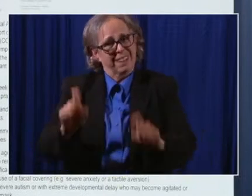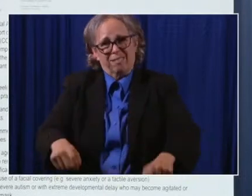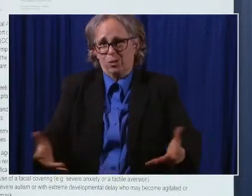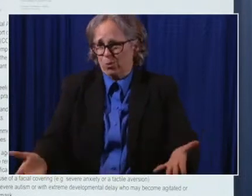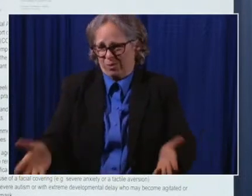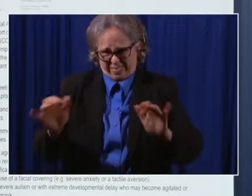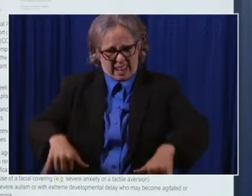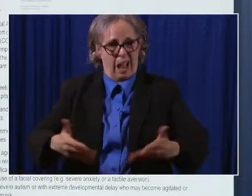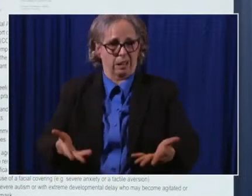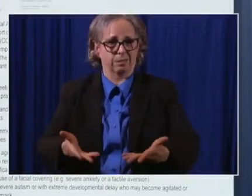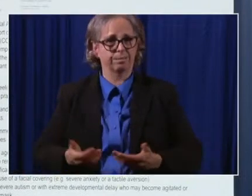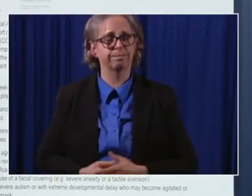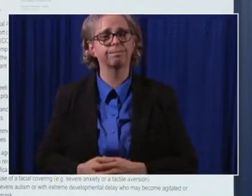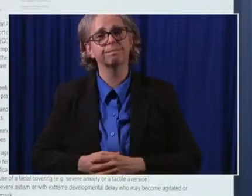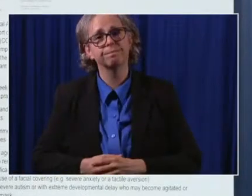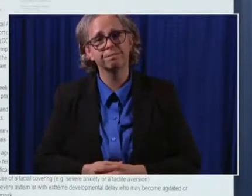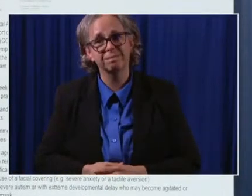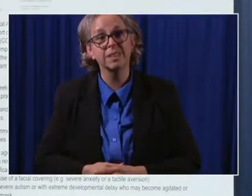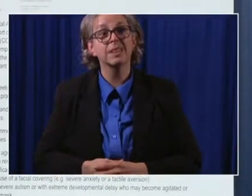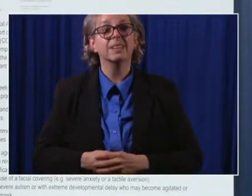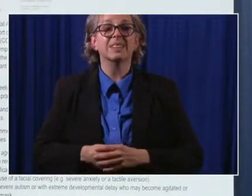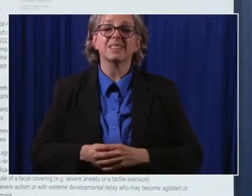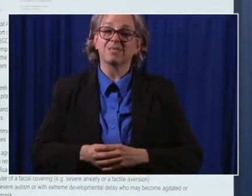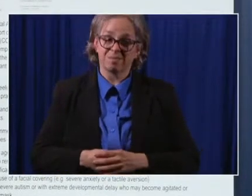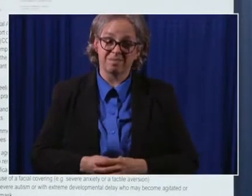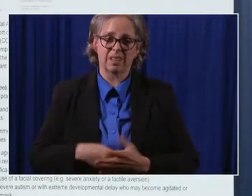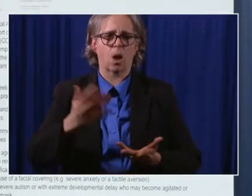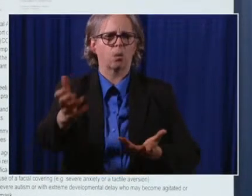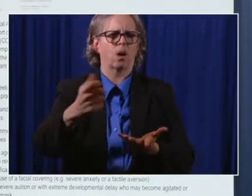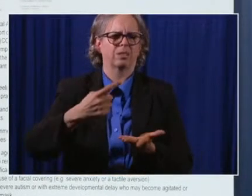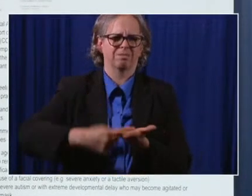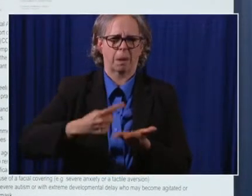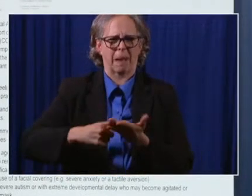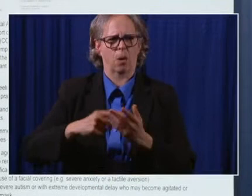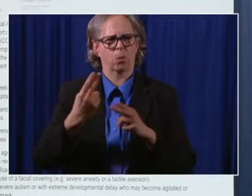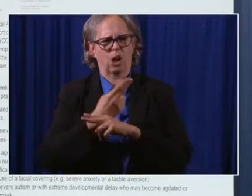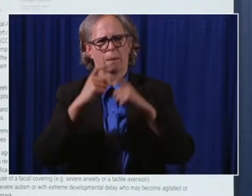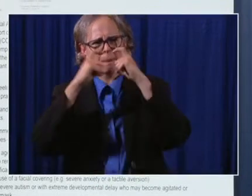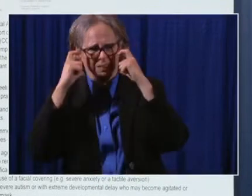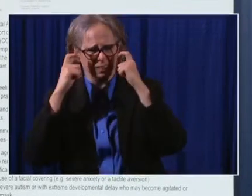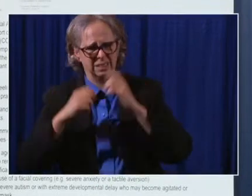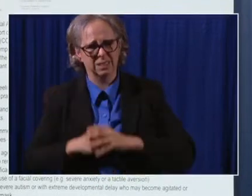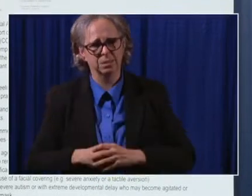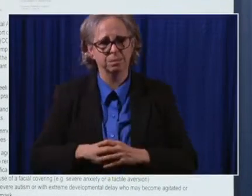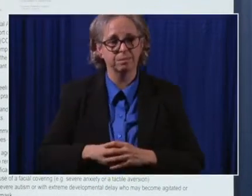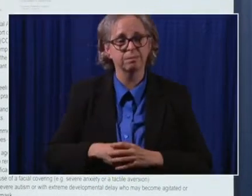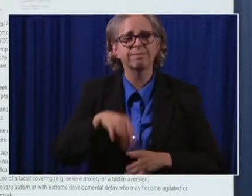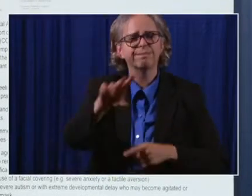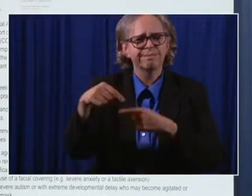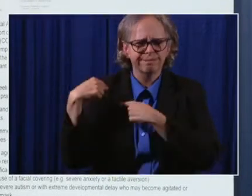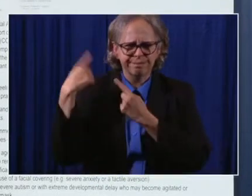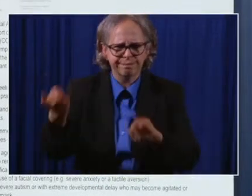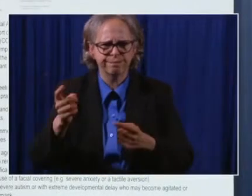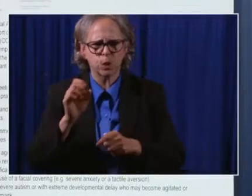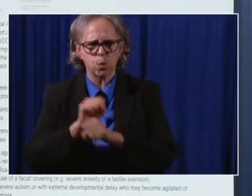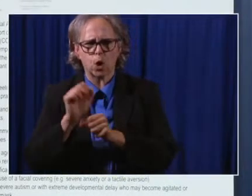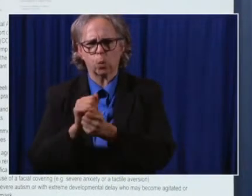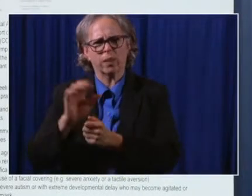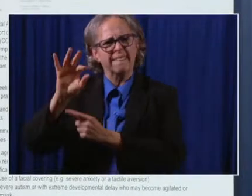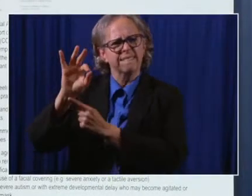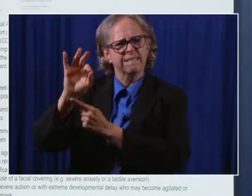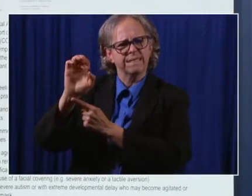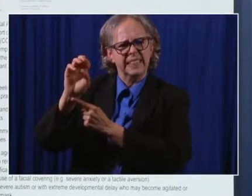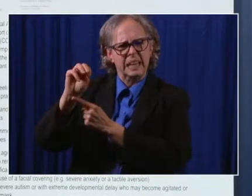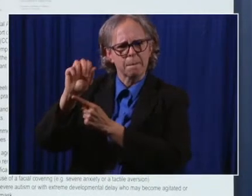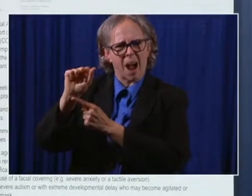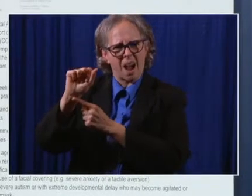Let's talk a moment about the masks. We're working with the Federal Emergency Management, FEMA, to distribute 2 million